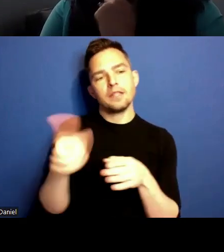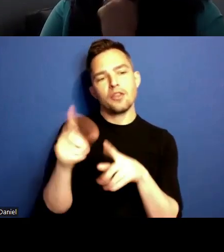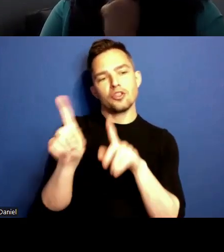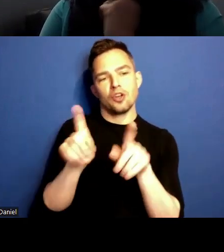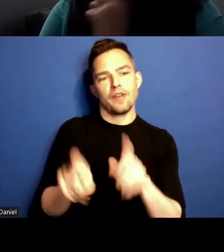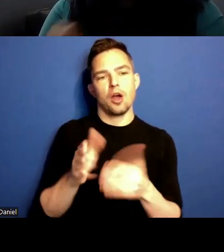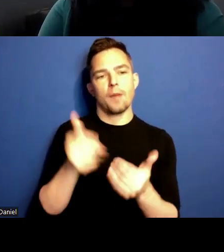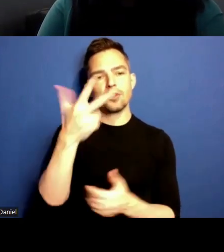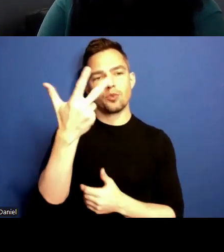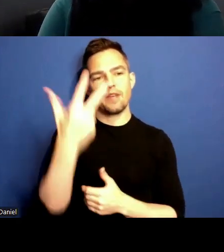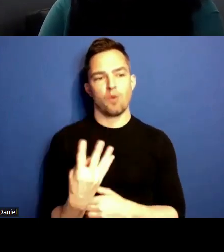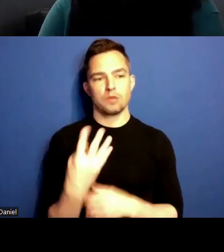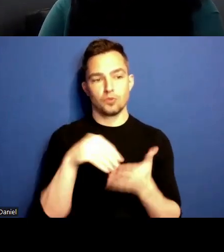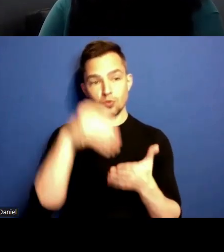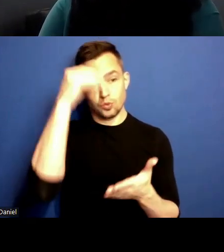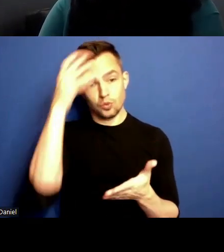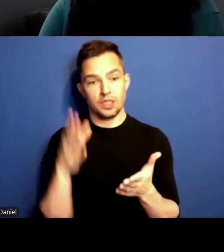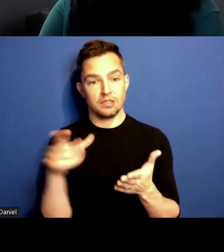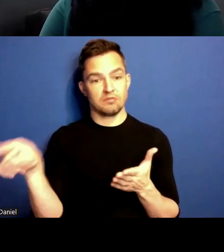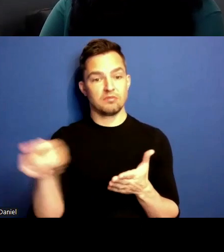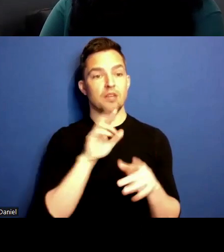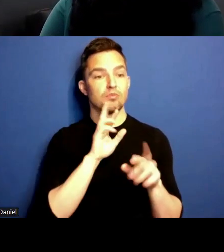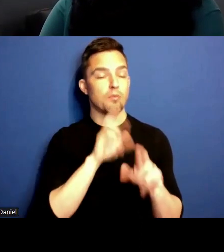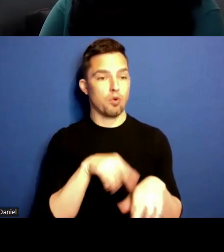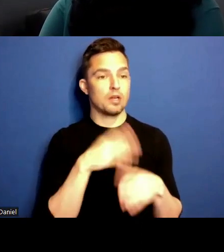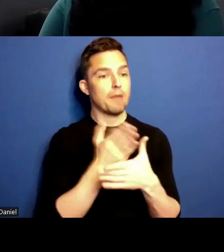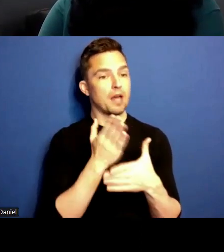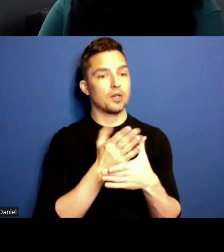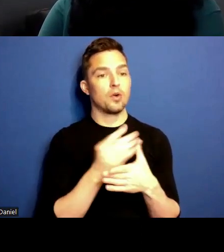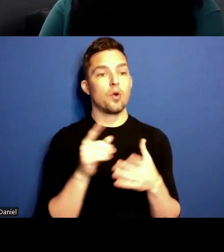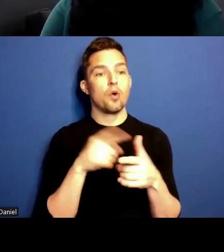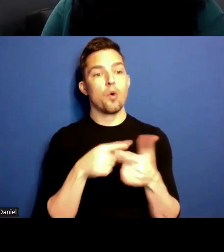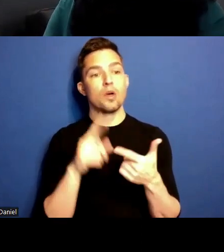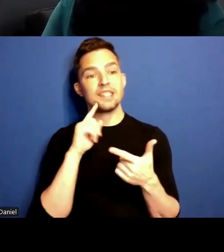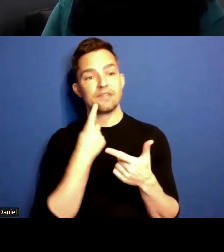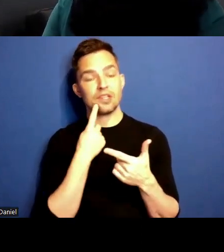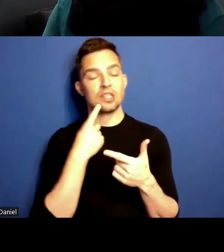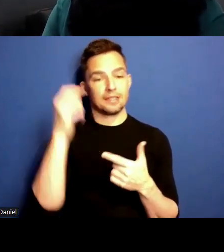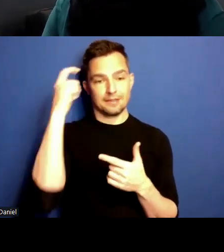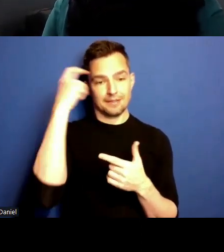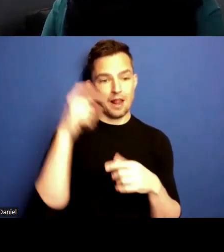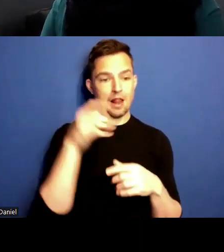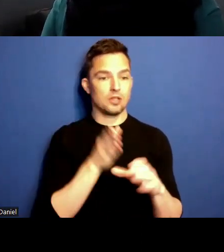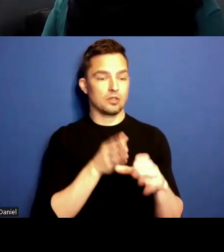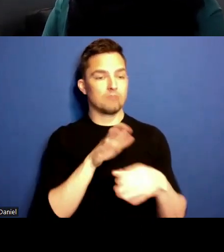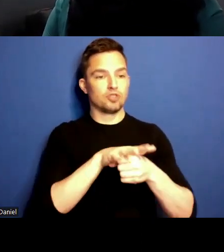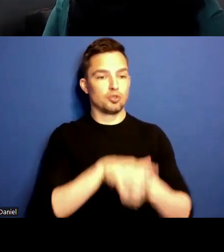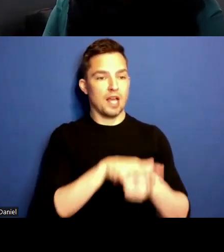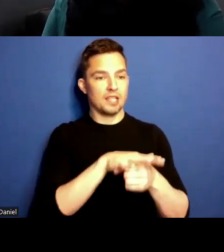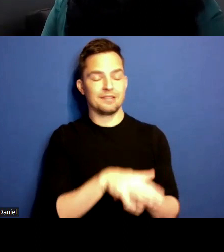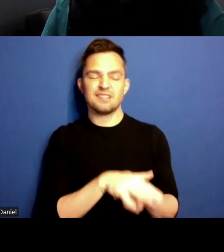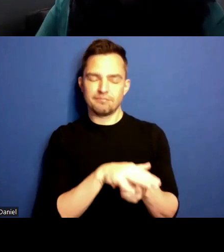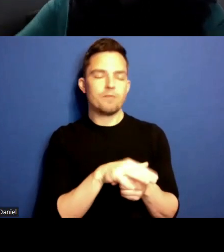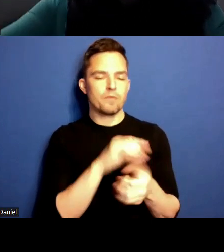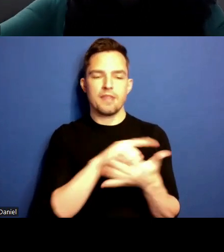almost 3/4 of students reported moderate or severe psychological stress. So again, these are just things that we